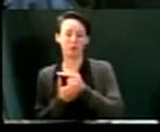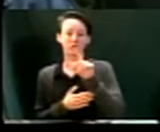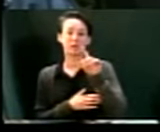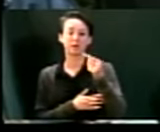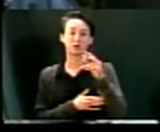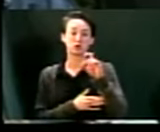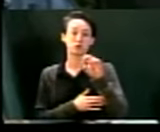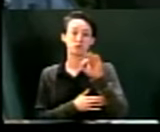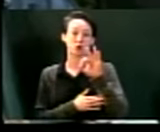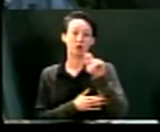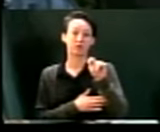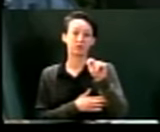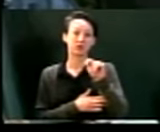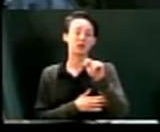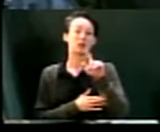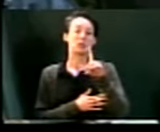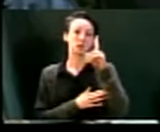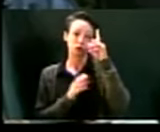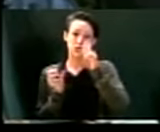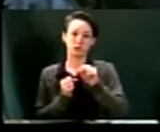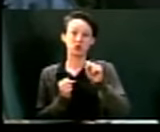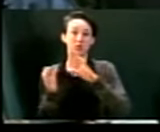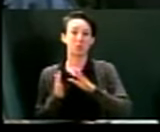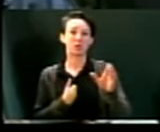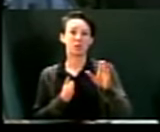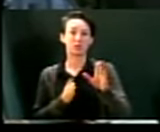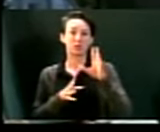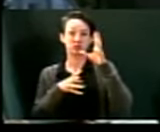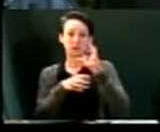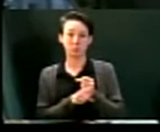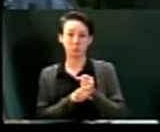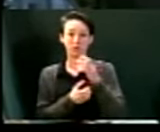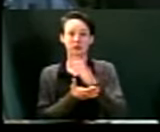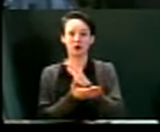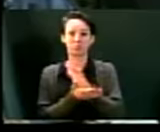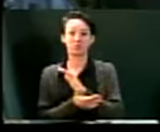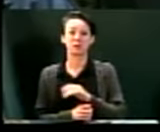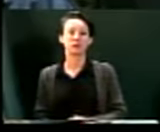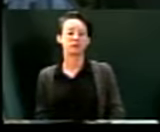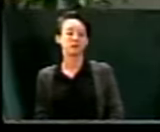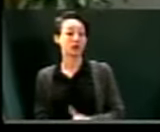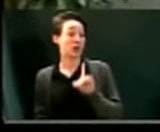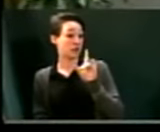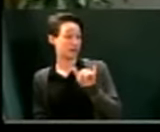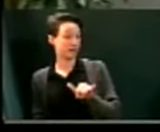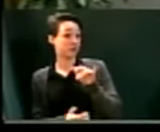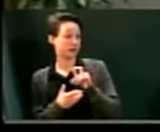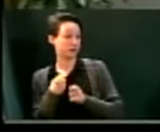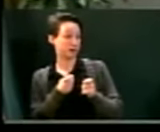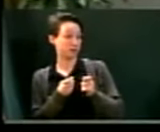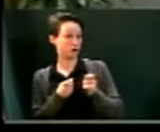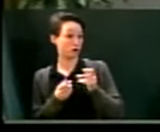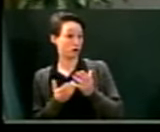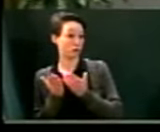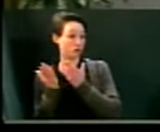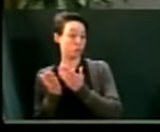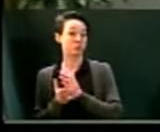draft the strategic plan summary document. And that's a substitute motion. Yes.